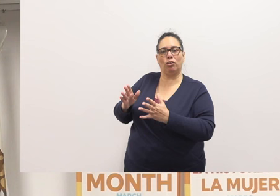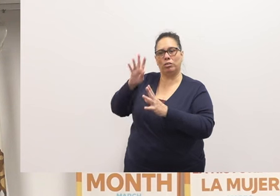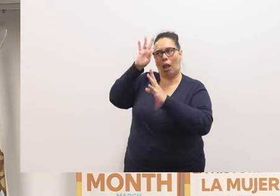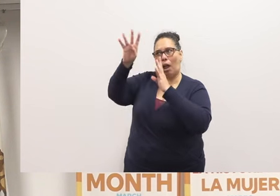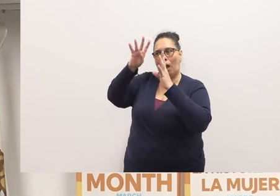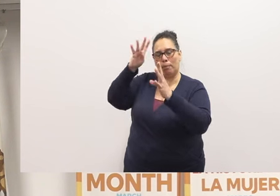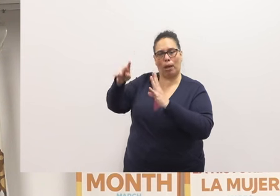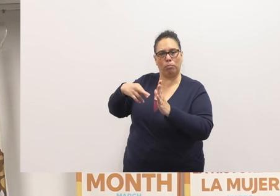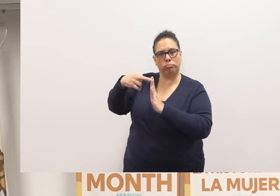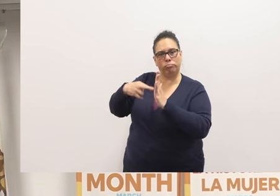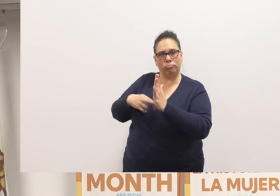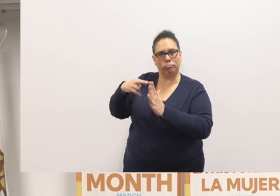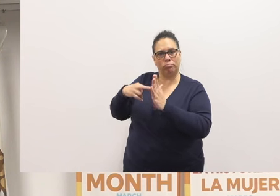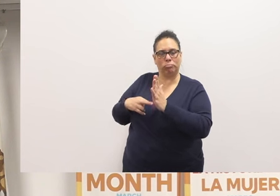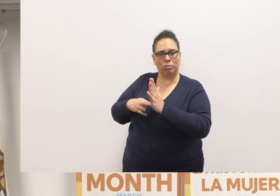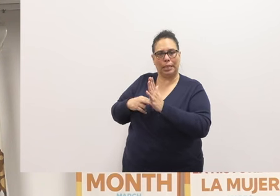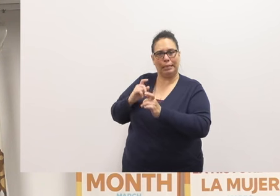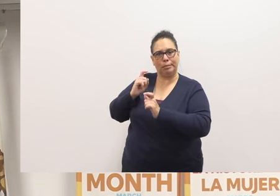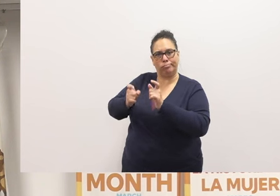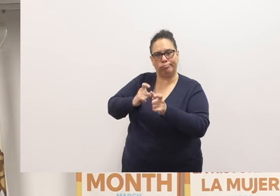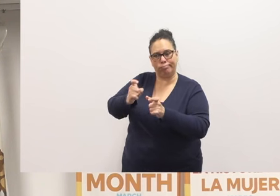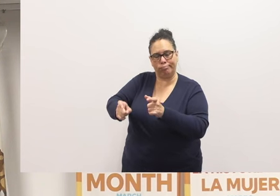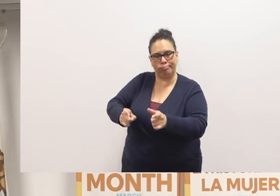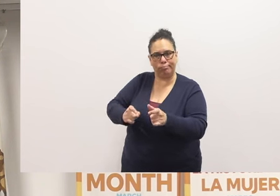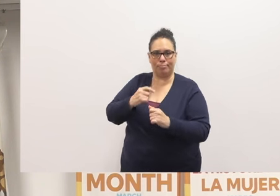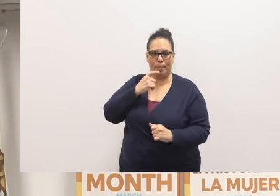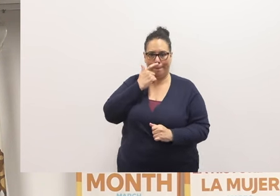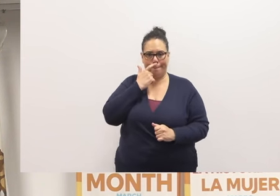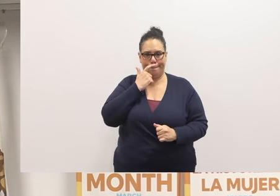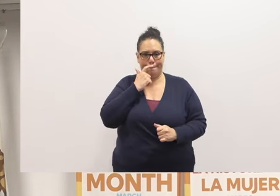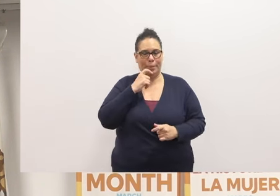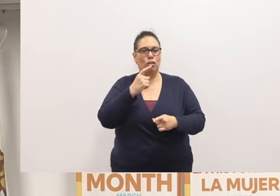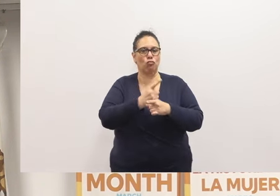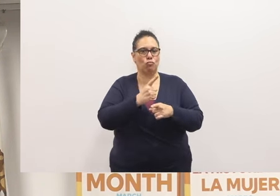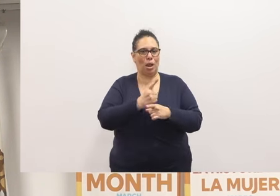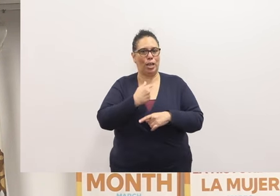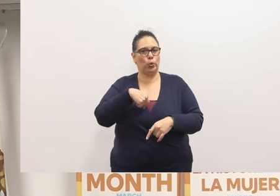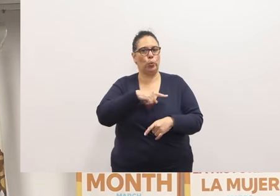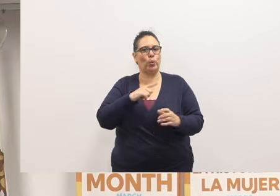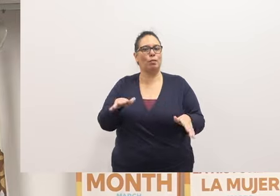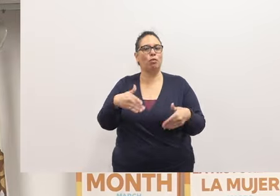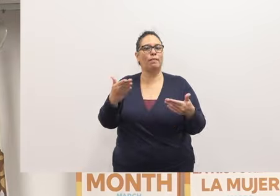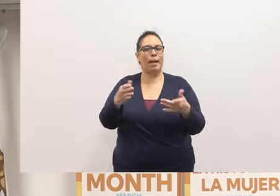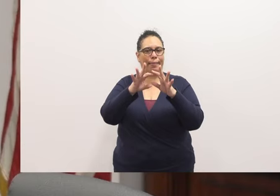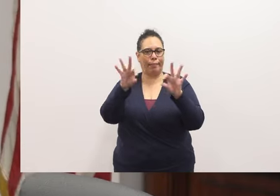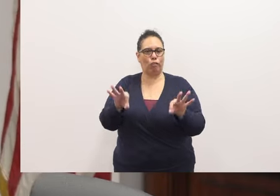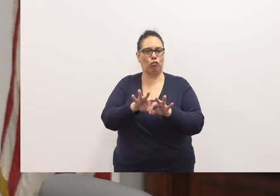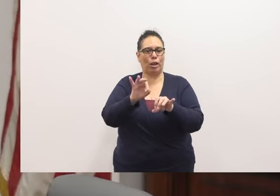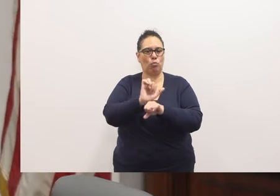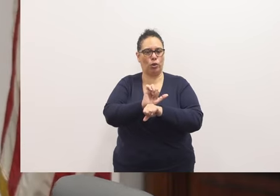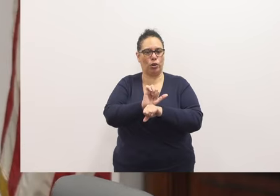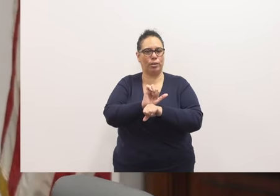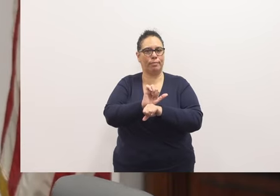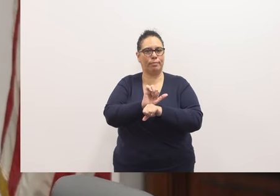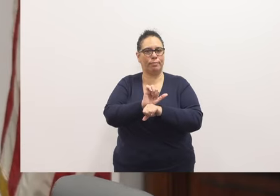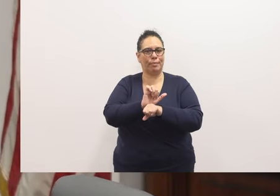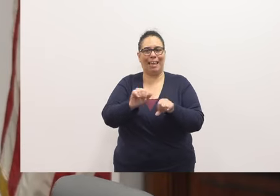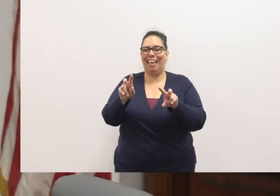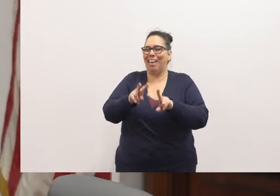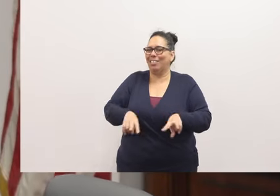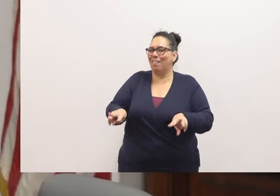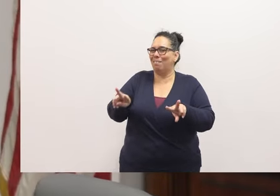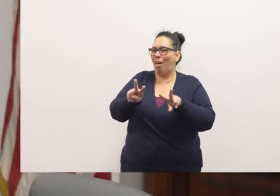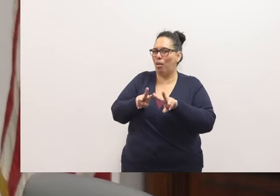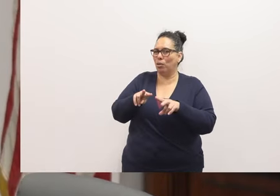to administer our policy. Right, we provide the framework. And the values that anchor the